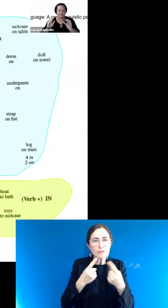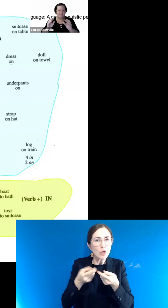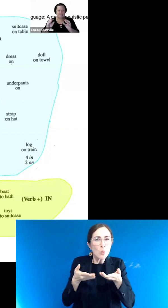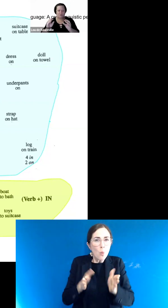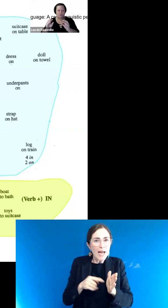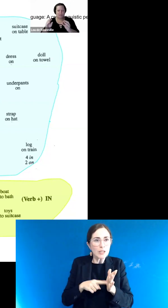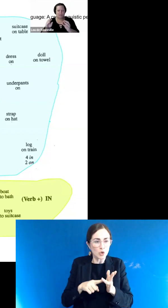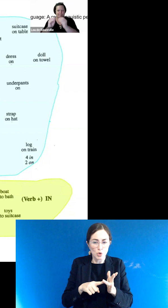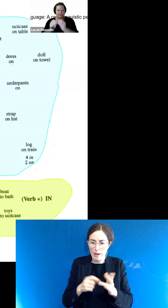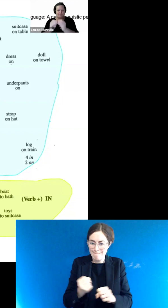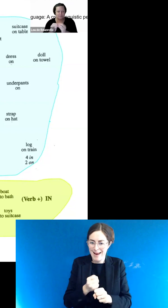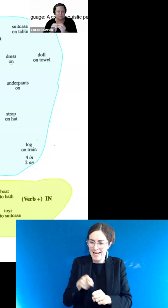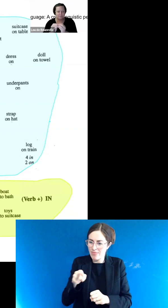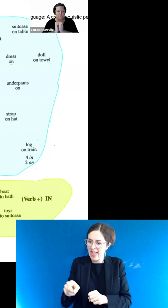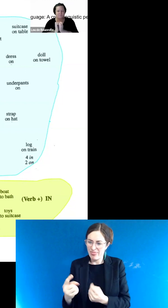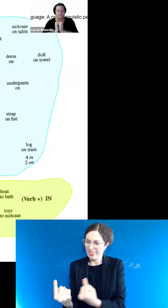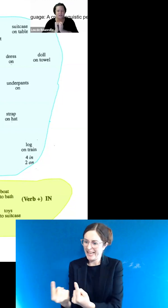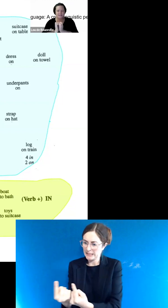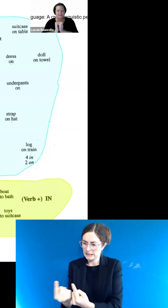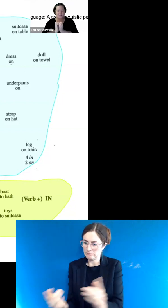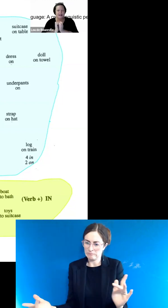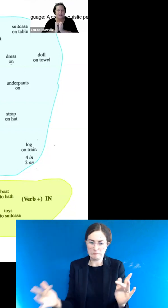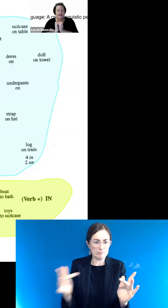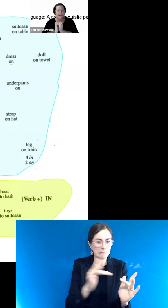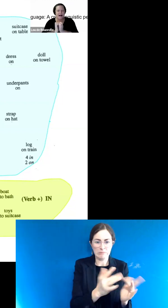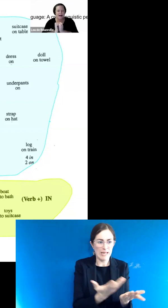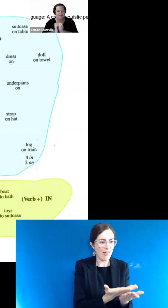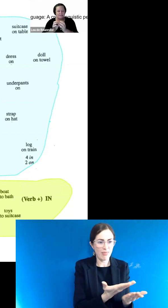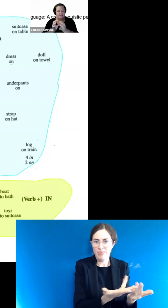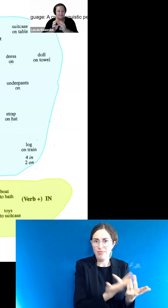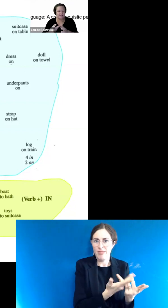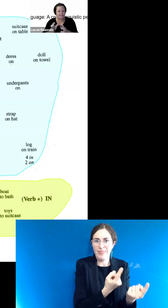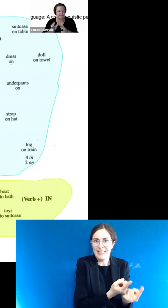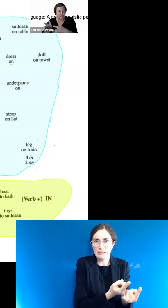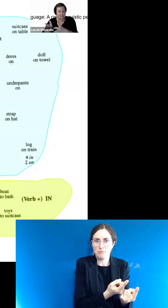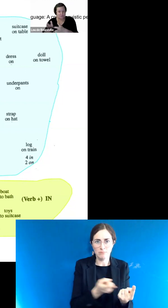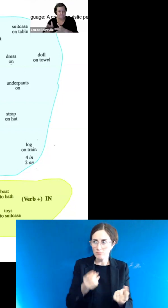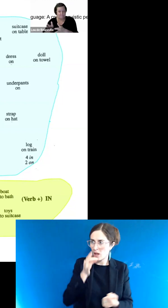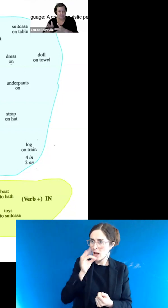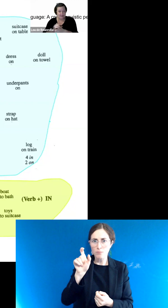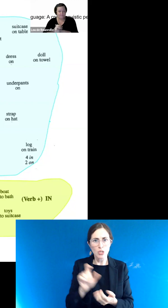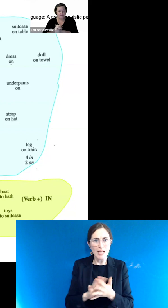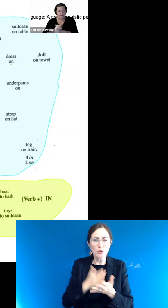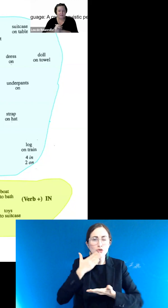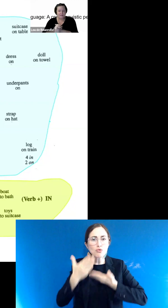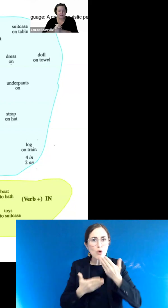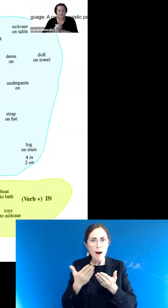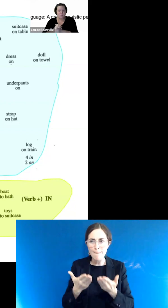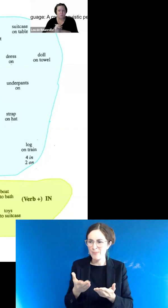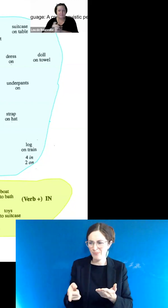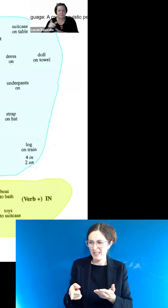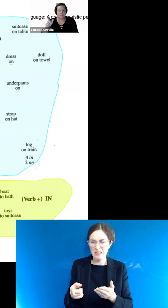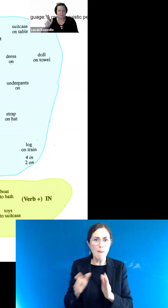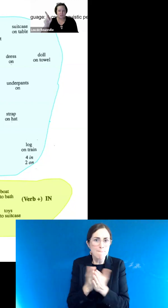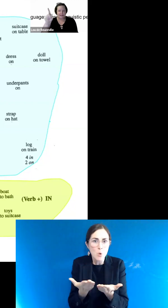make objects come in contact with other objects, and then asked speakers how they describe that.